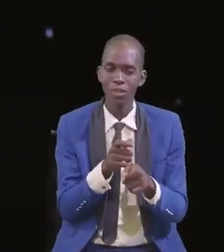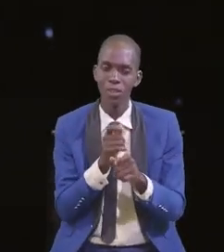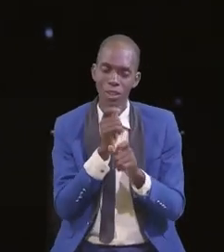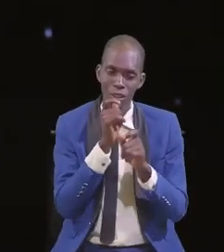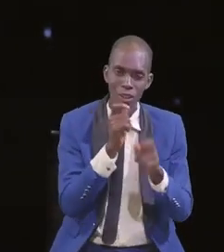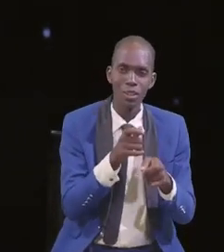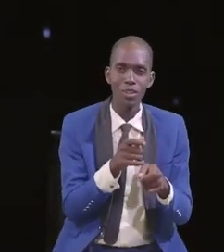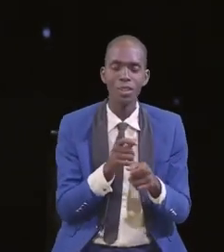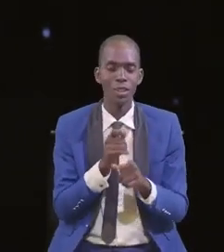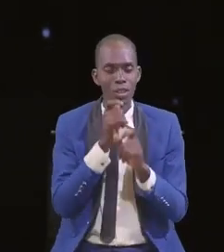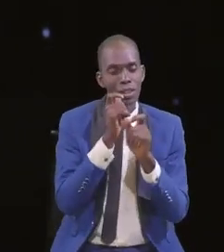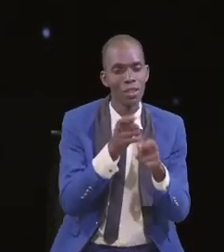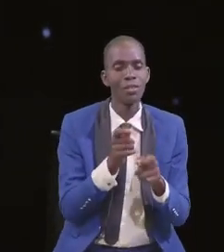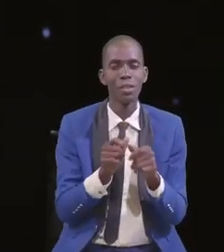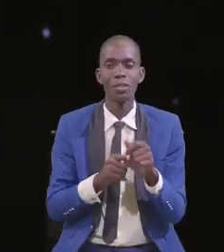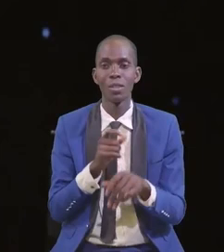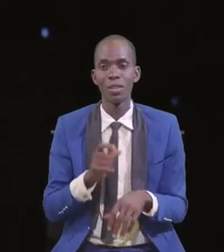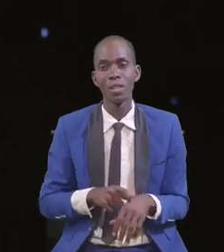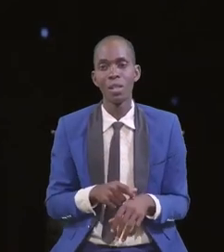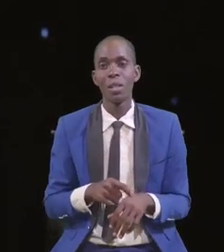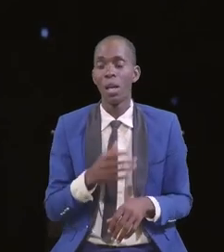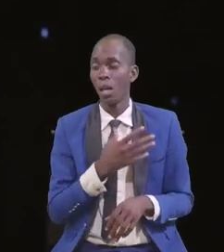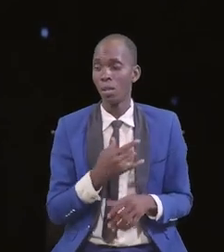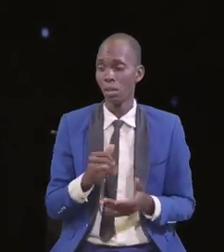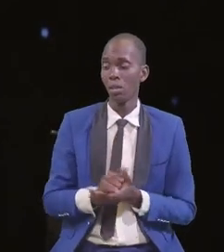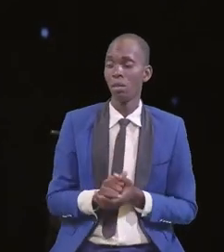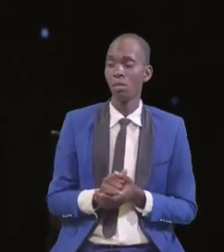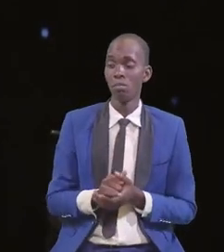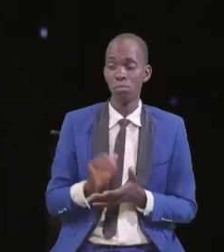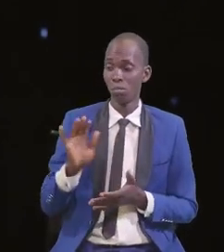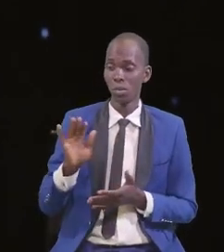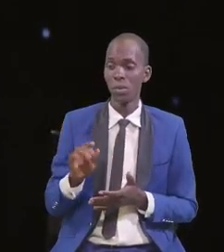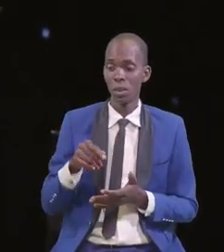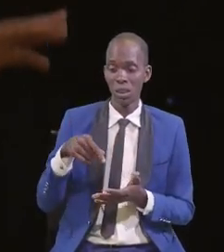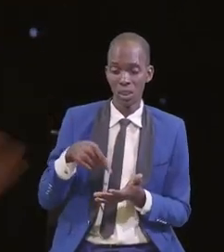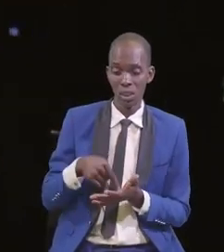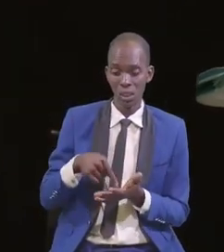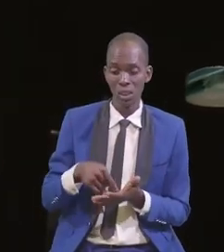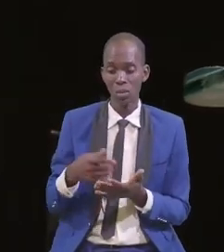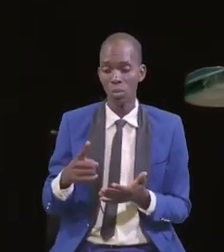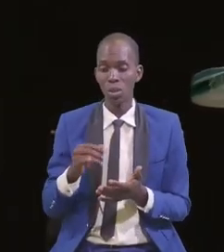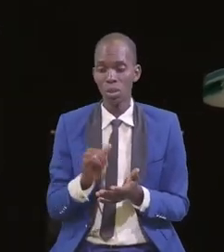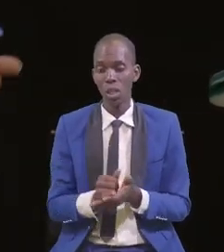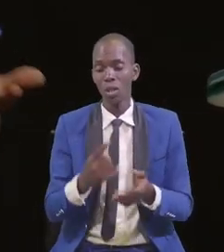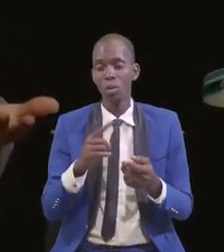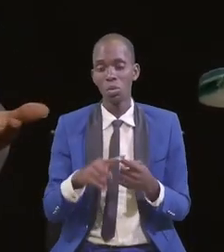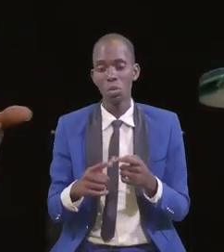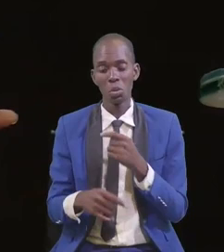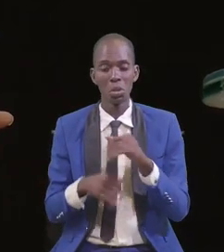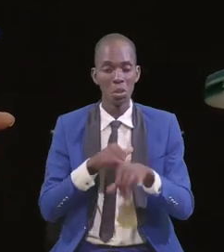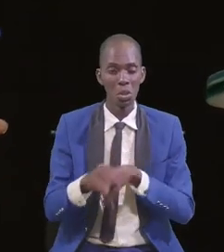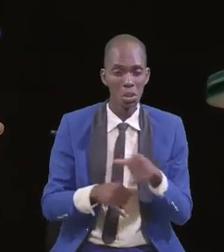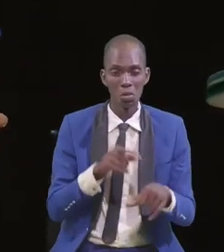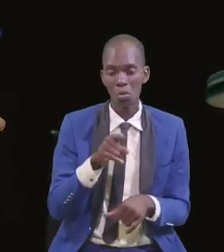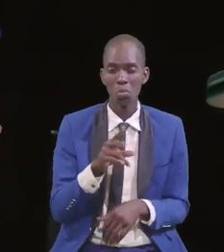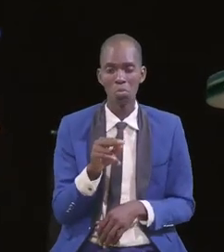deal, this one will go through. This one is not like all those people that come to deceive you. This one, if